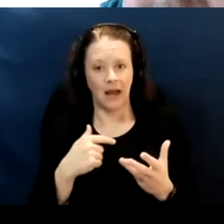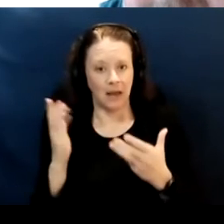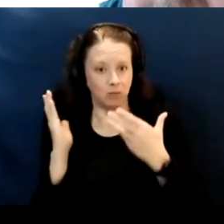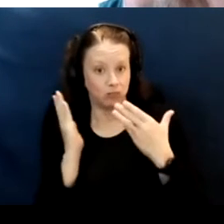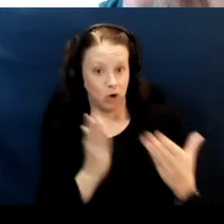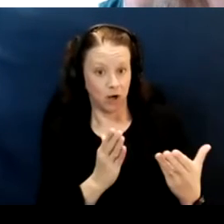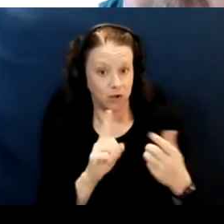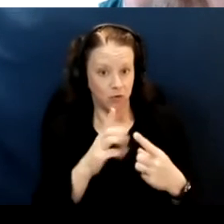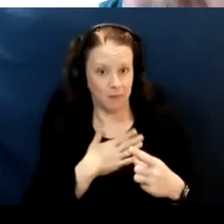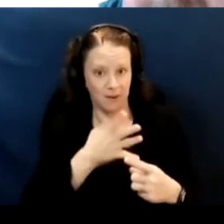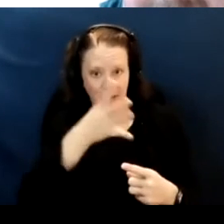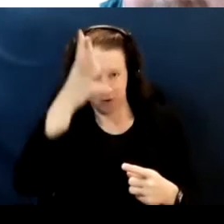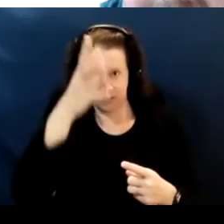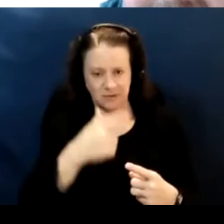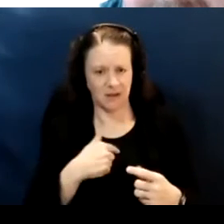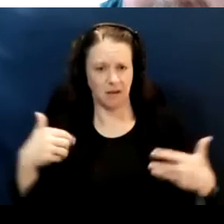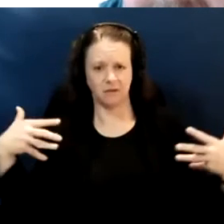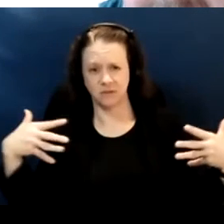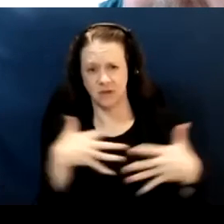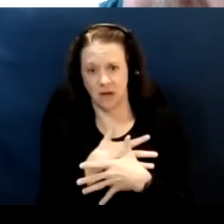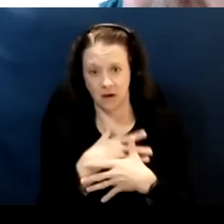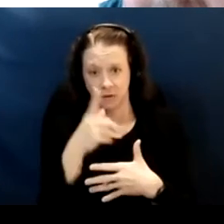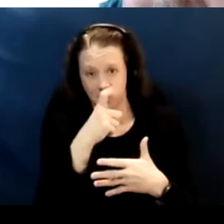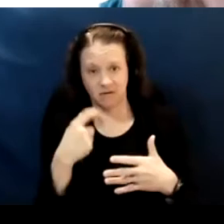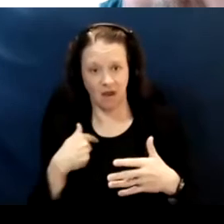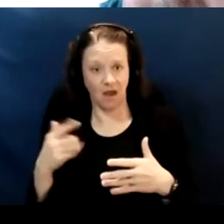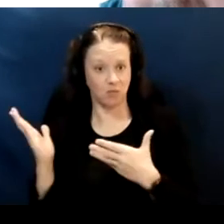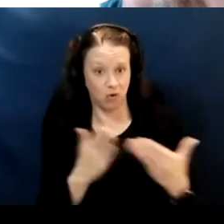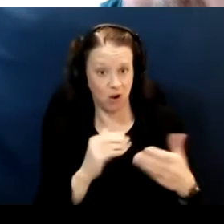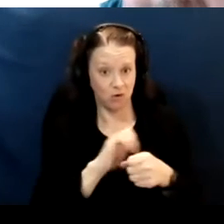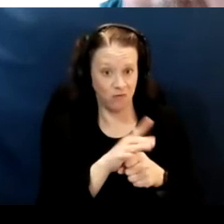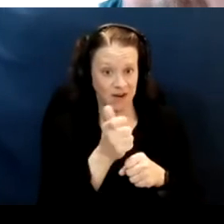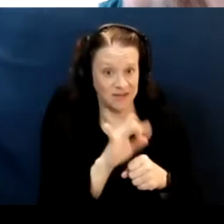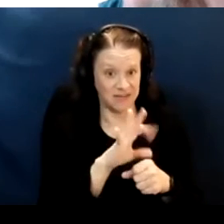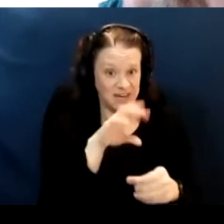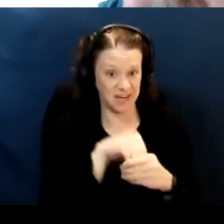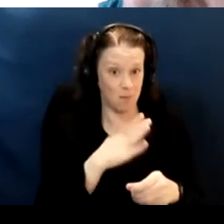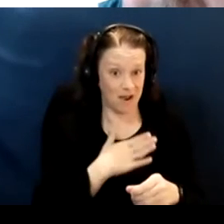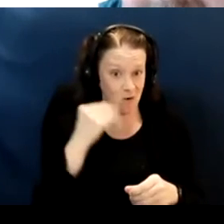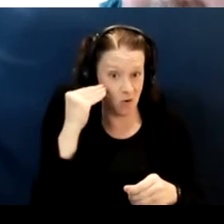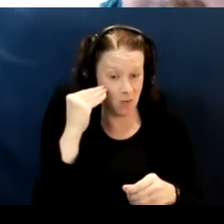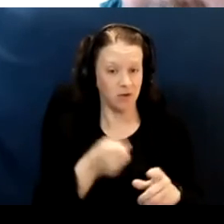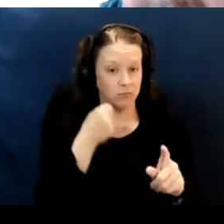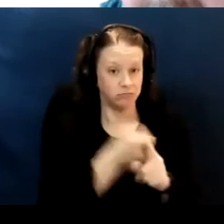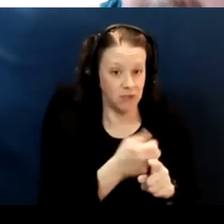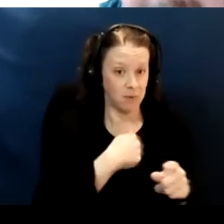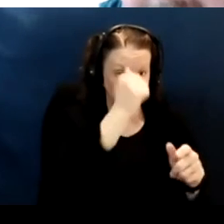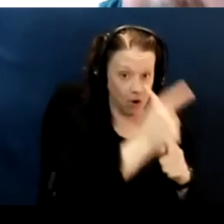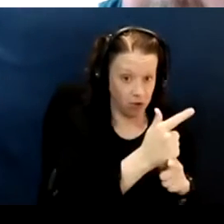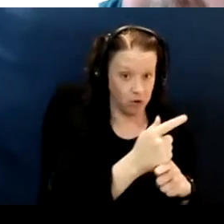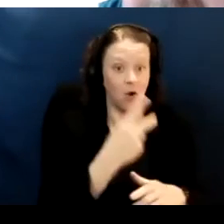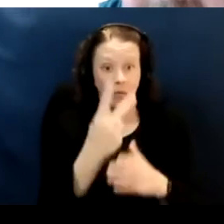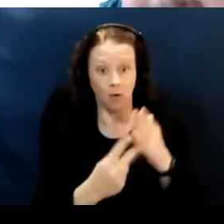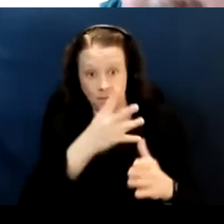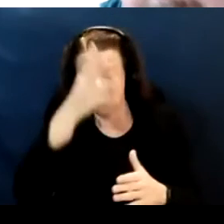I was so scared because I brought it into the home and then I got my brother sick and then I got my two parents sick, and